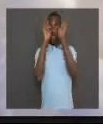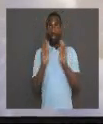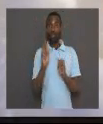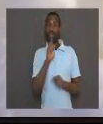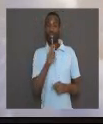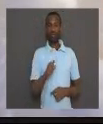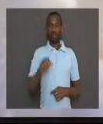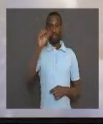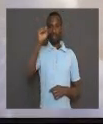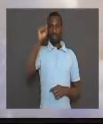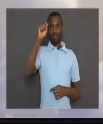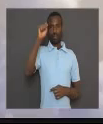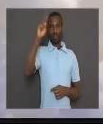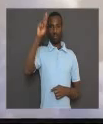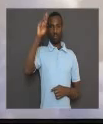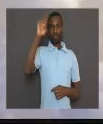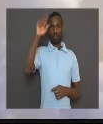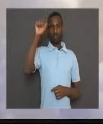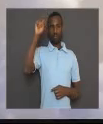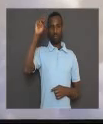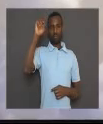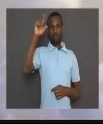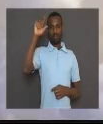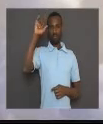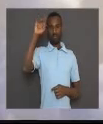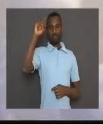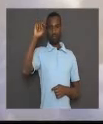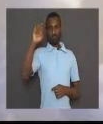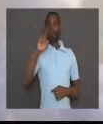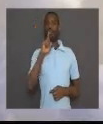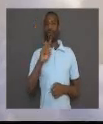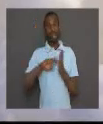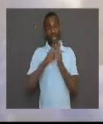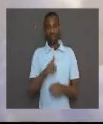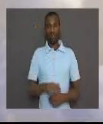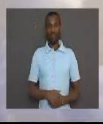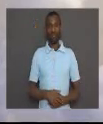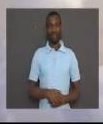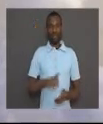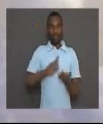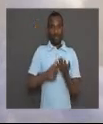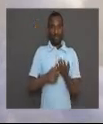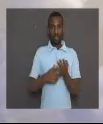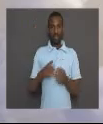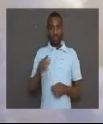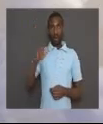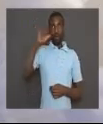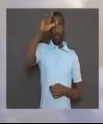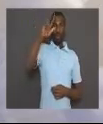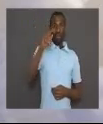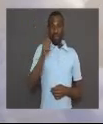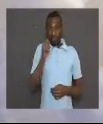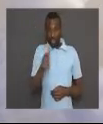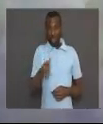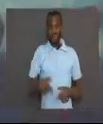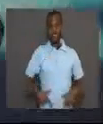airflows to create resistance necessary for the plane to descend or land.